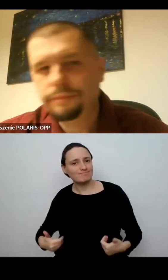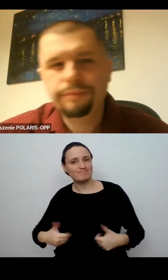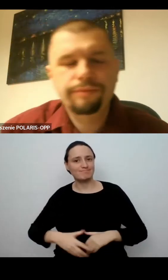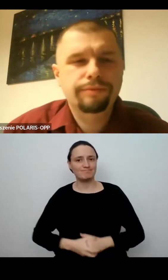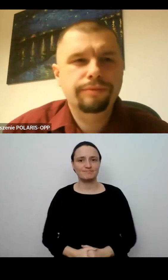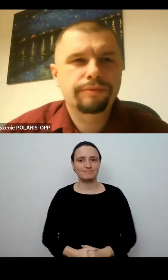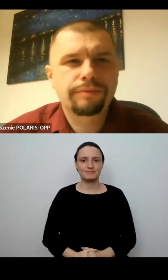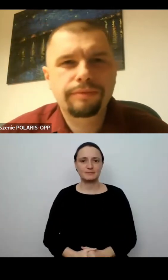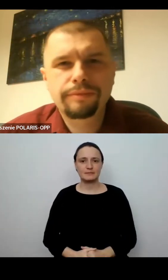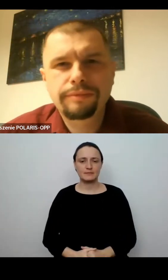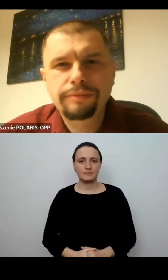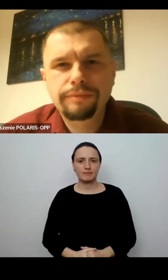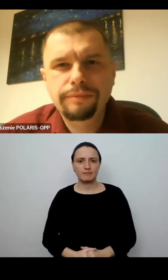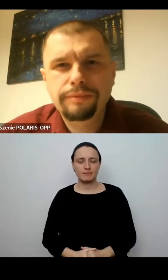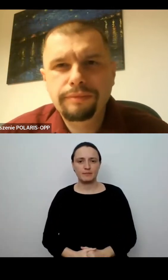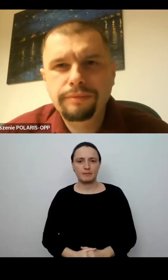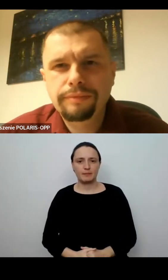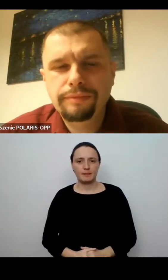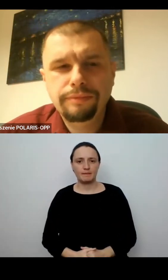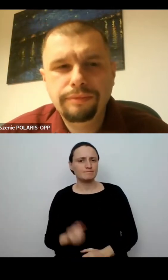Just a second, I had my...